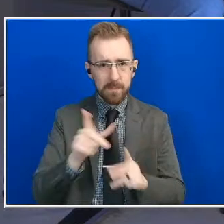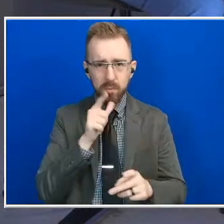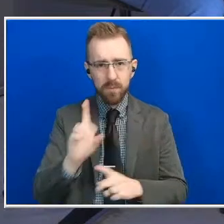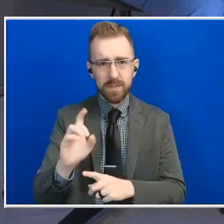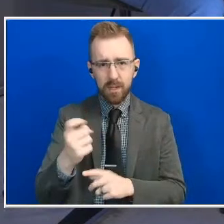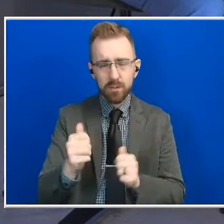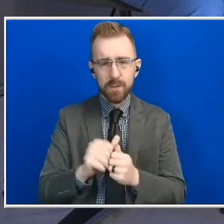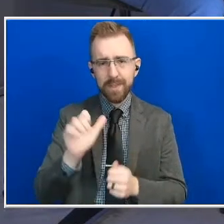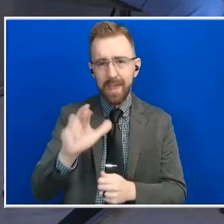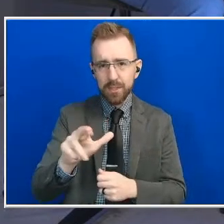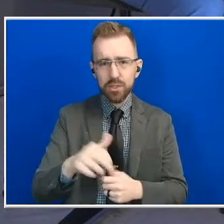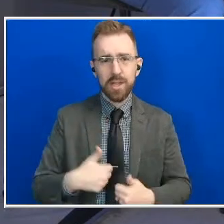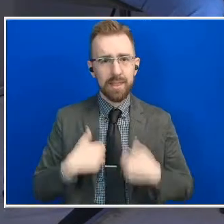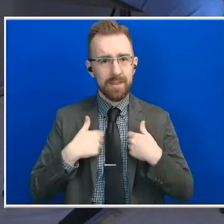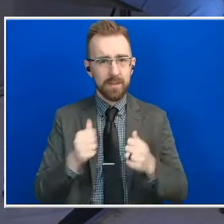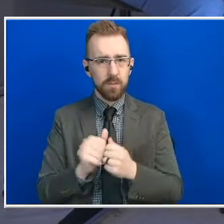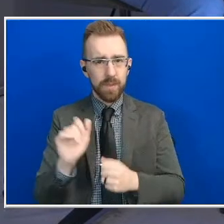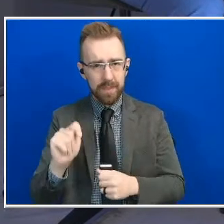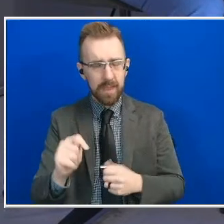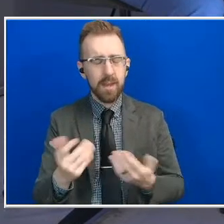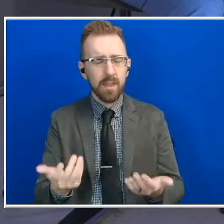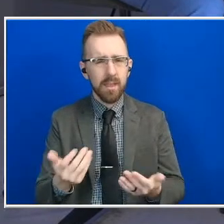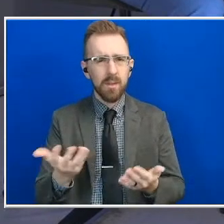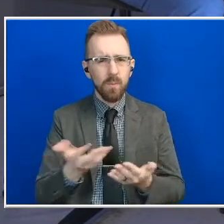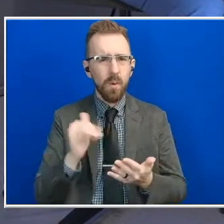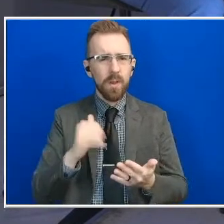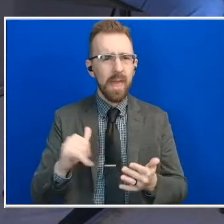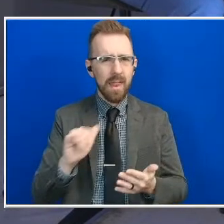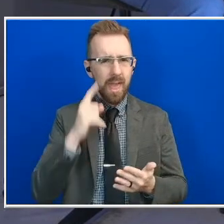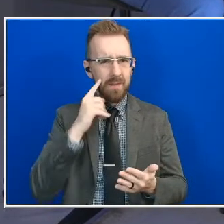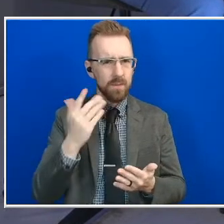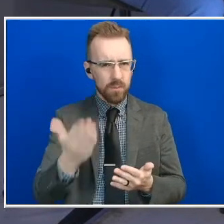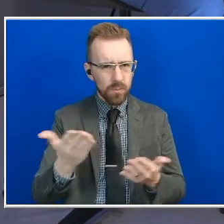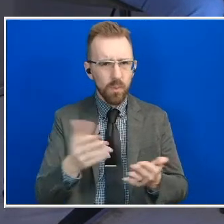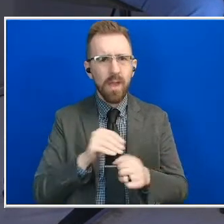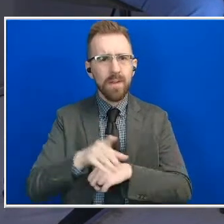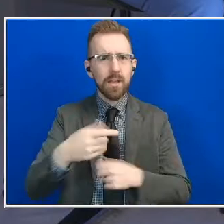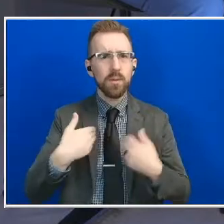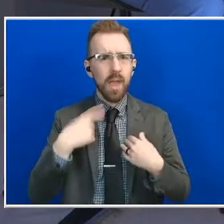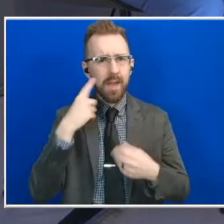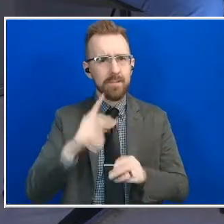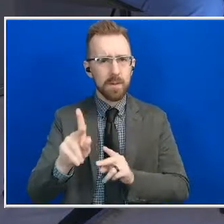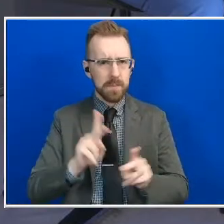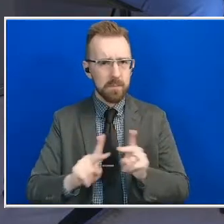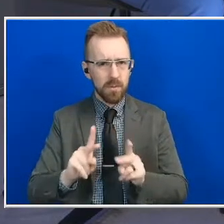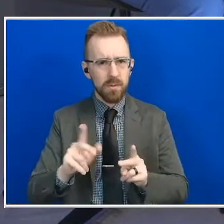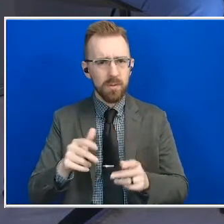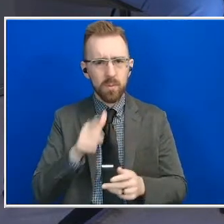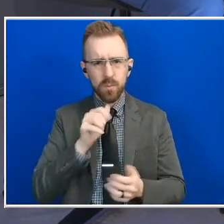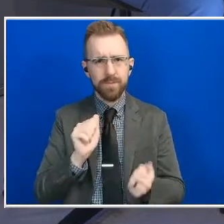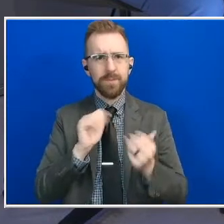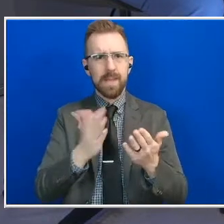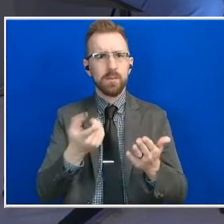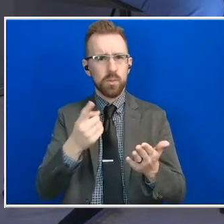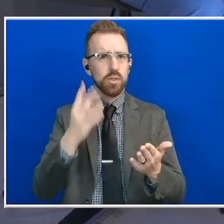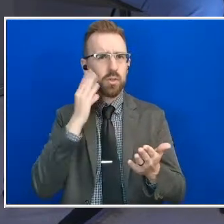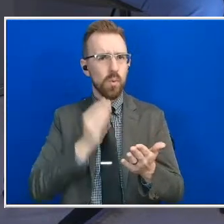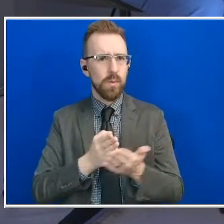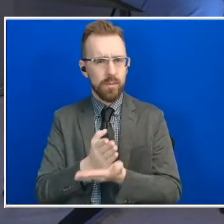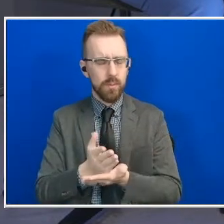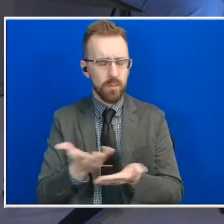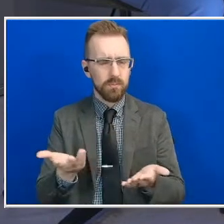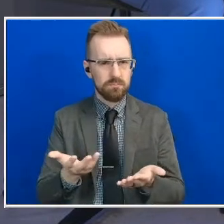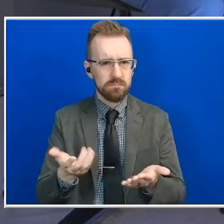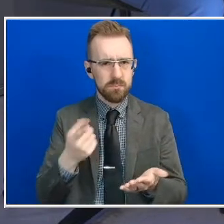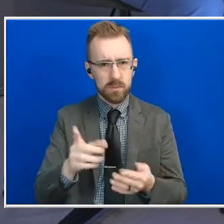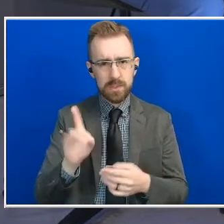with cancer, but what was that like for you? What advice might you have for folks that have faced what you have faced? And is there anything you did specifically